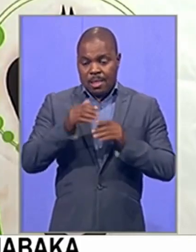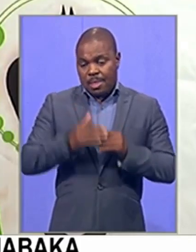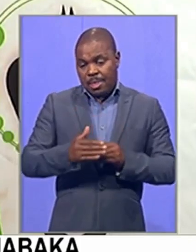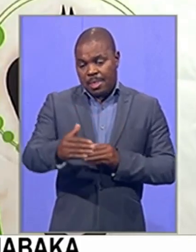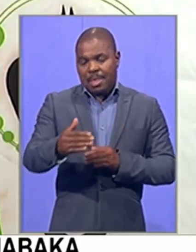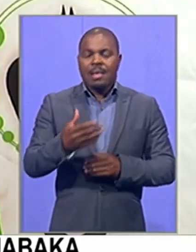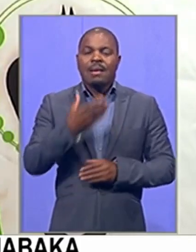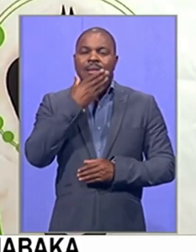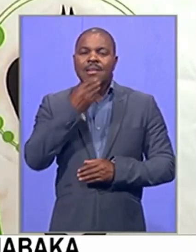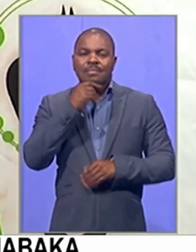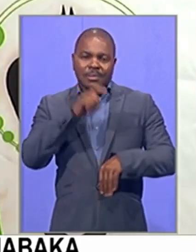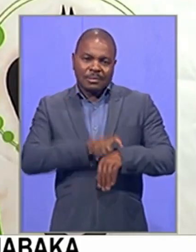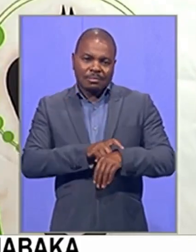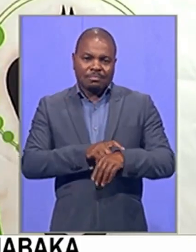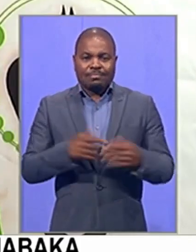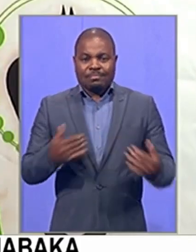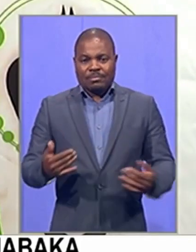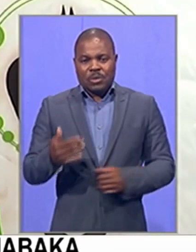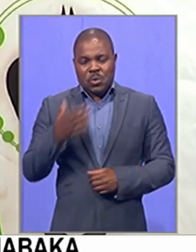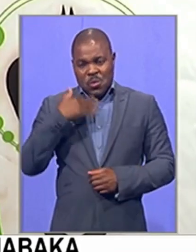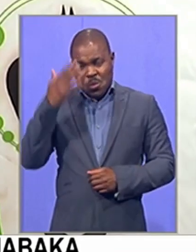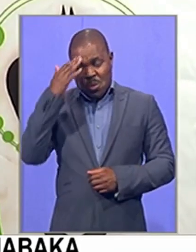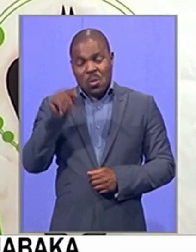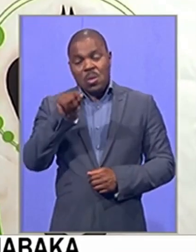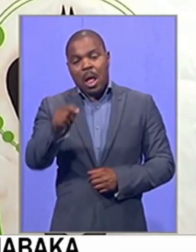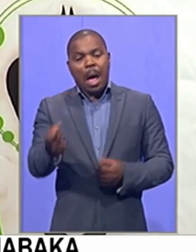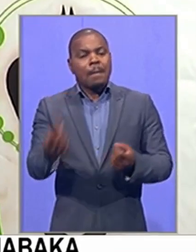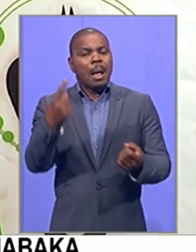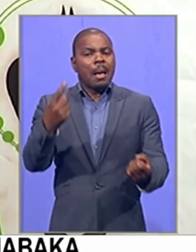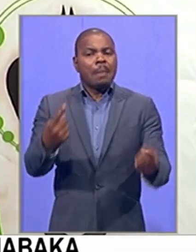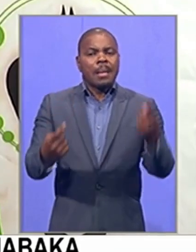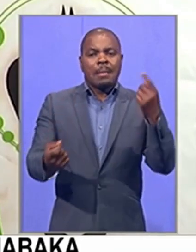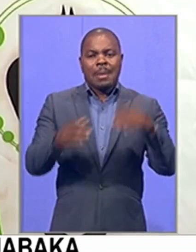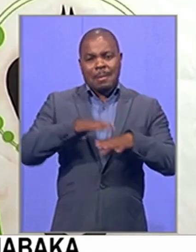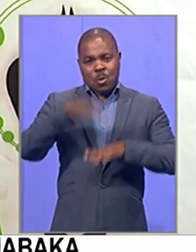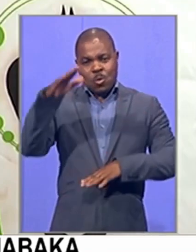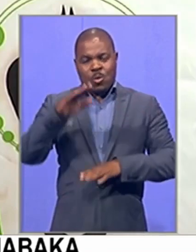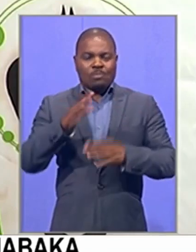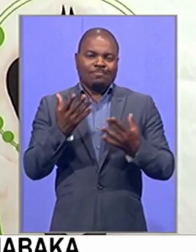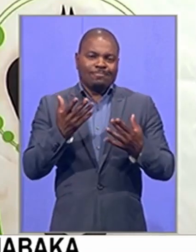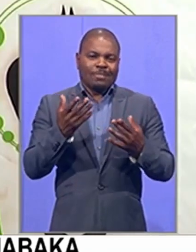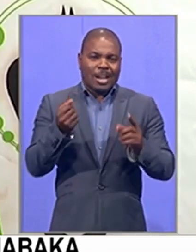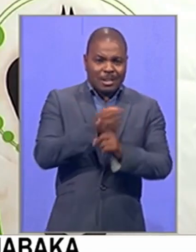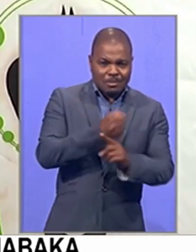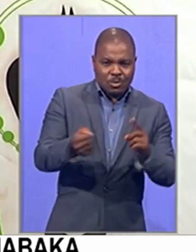a di-Christmas re tlo go lemoga gore di-case tse dintse di tswella di diragala